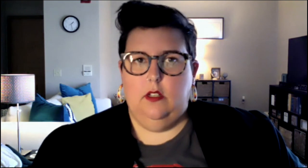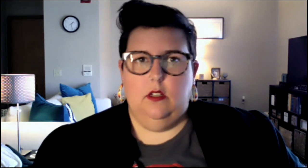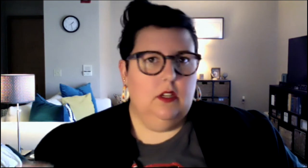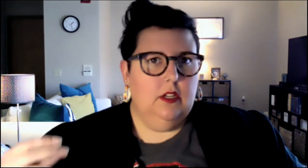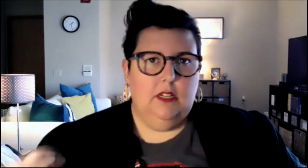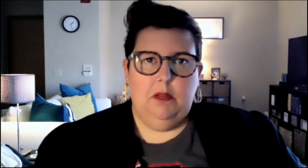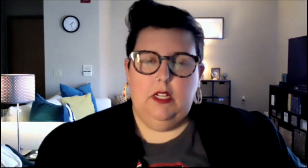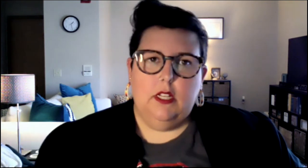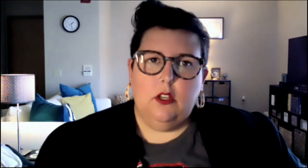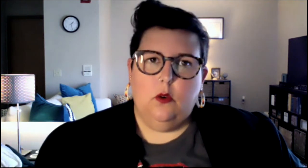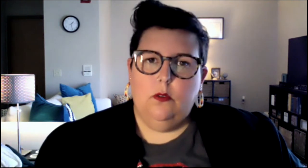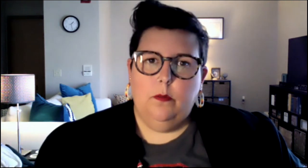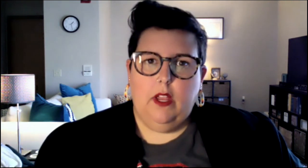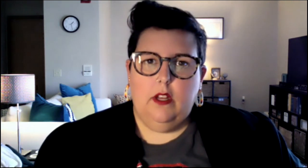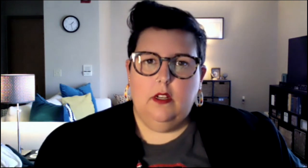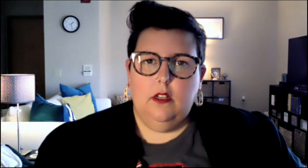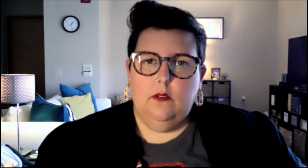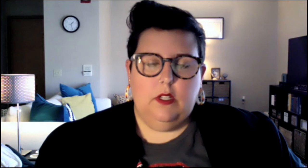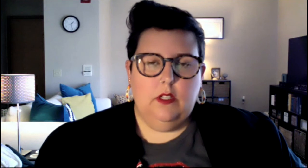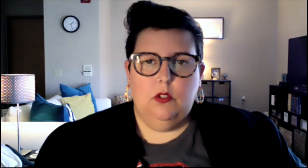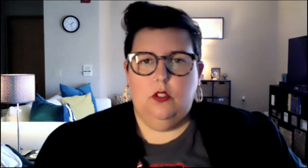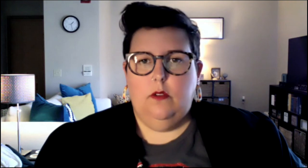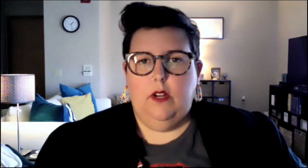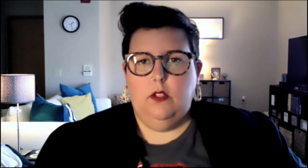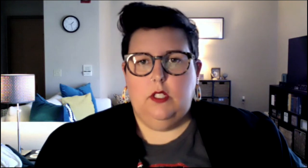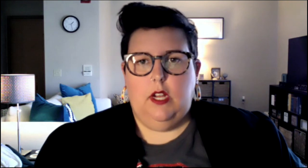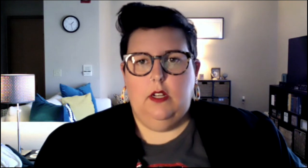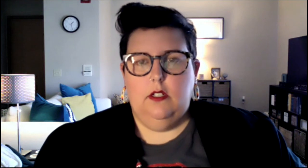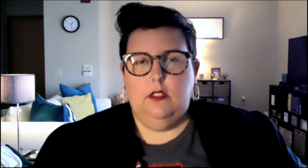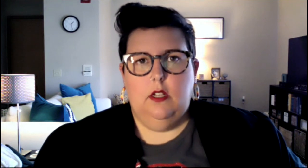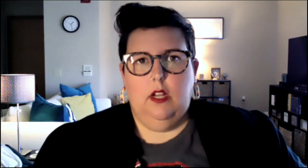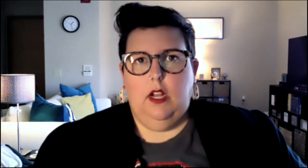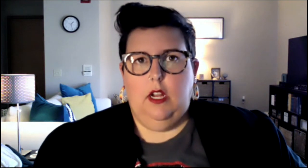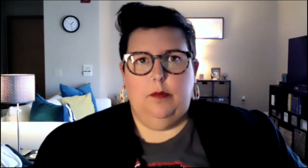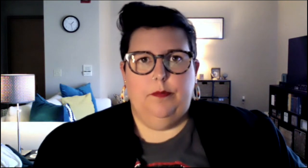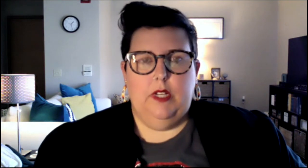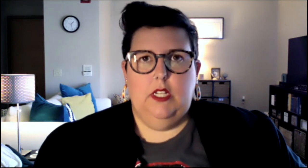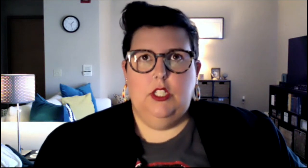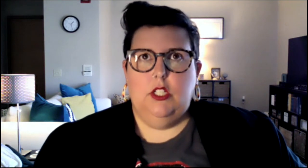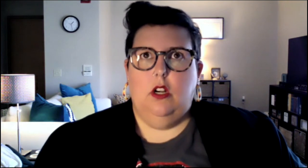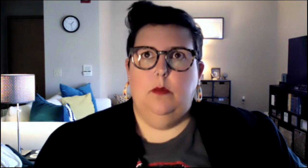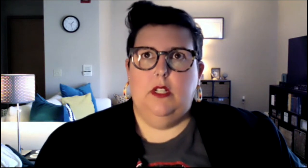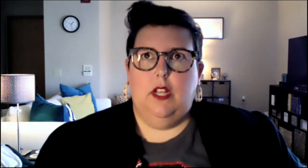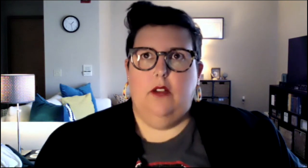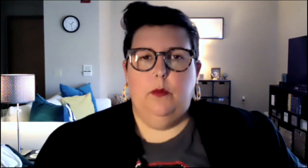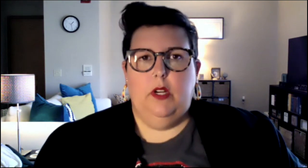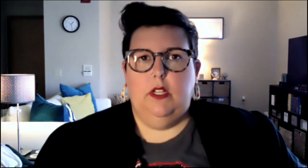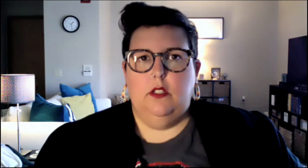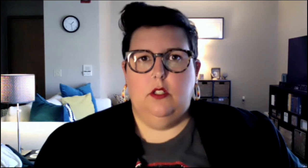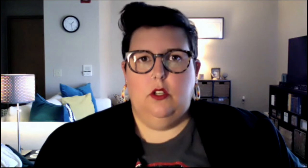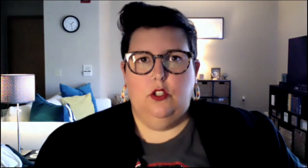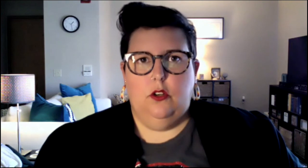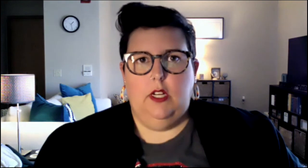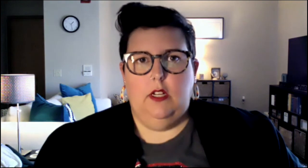can immediately go from that victim to survivor status. It's just hard because